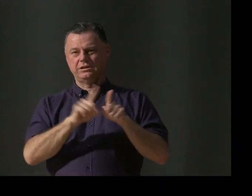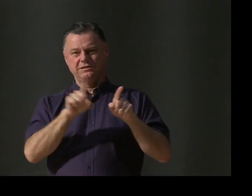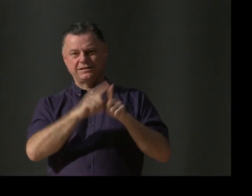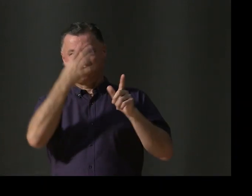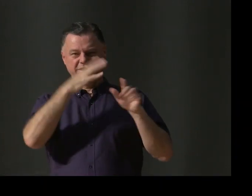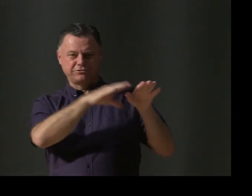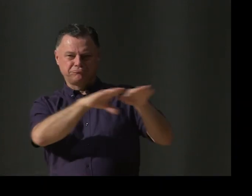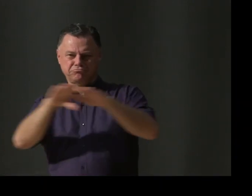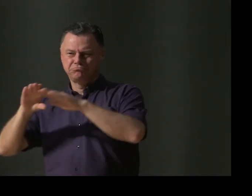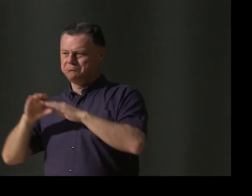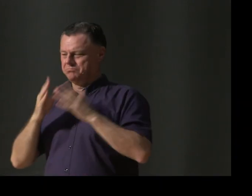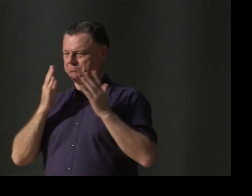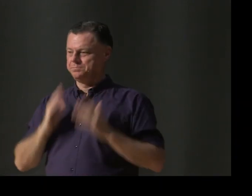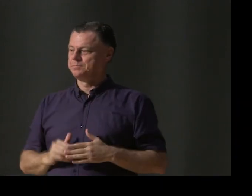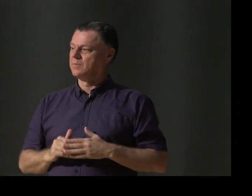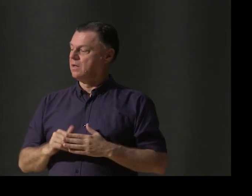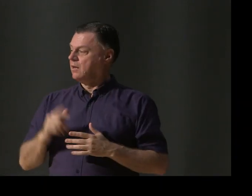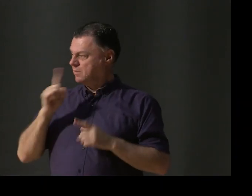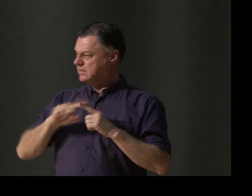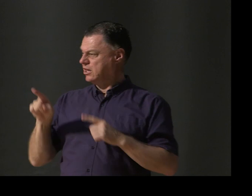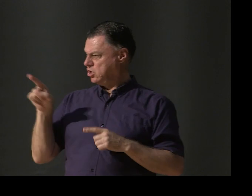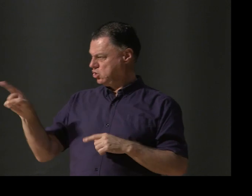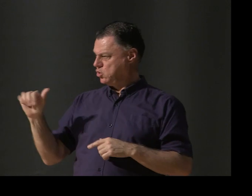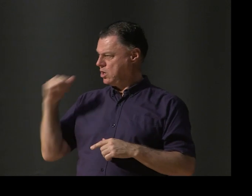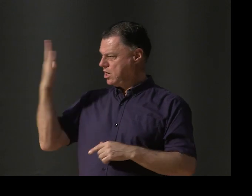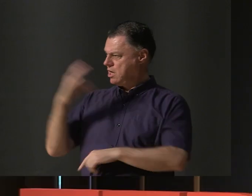Your blood sugar is high. Did you do something wrong?